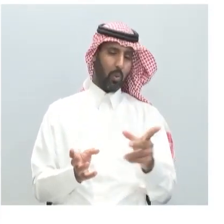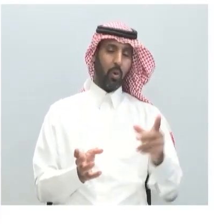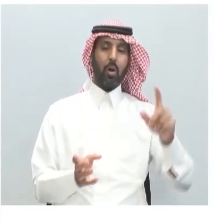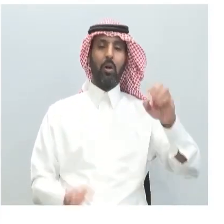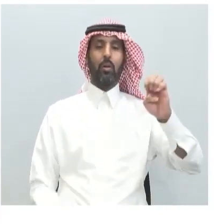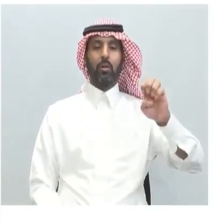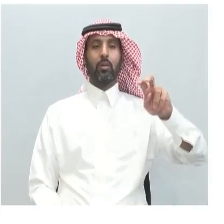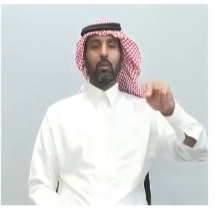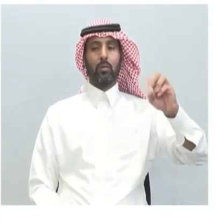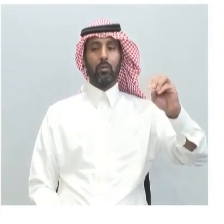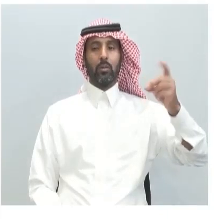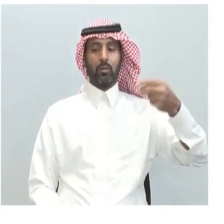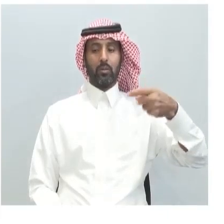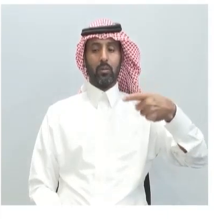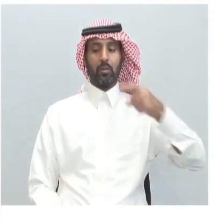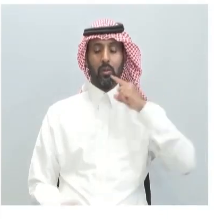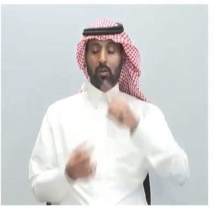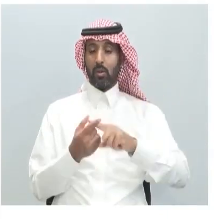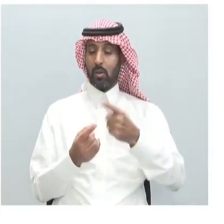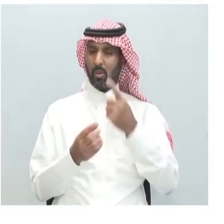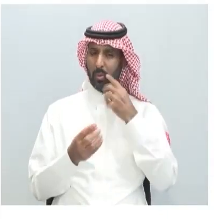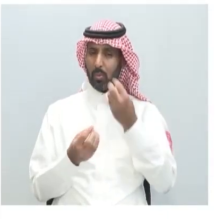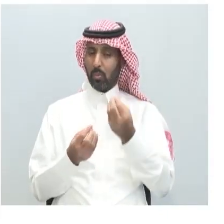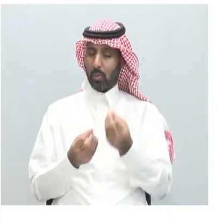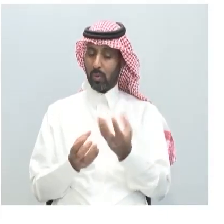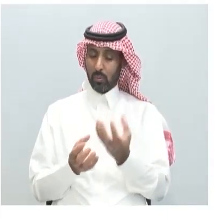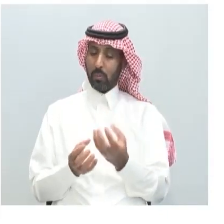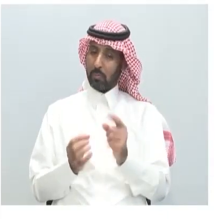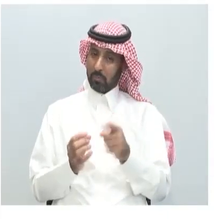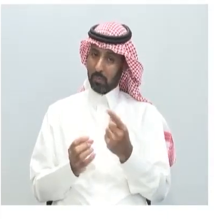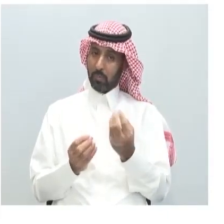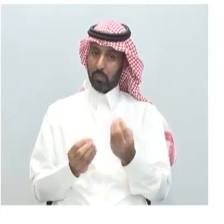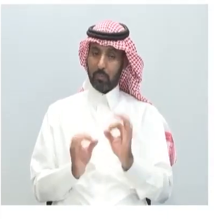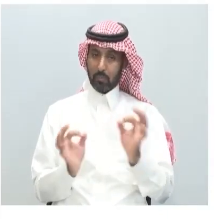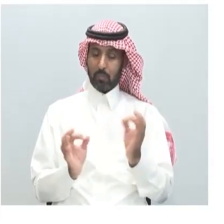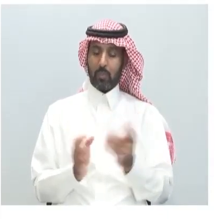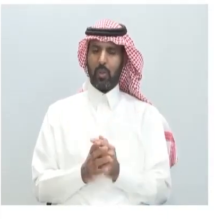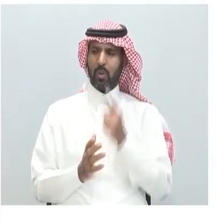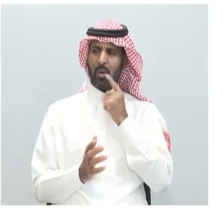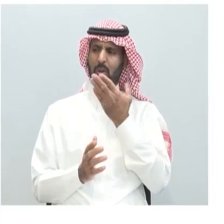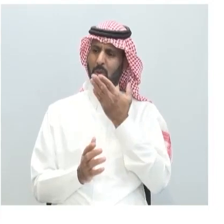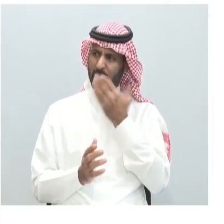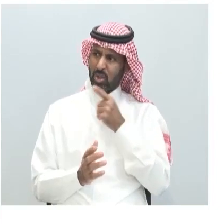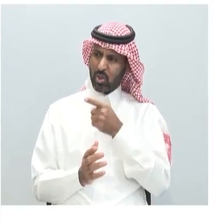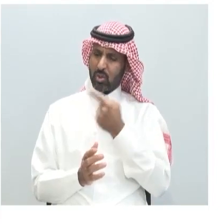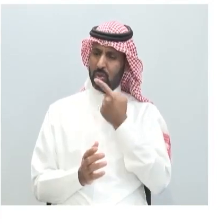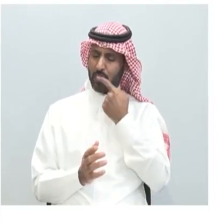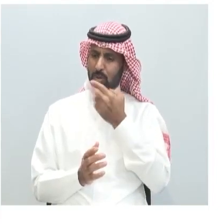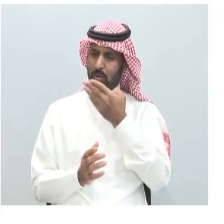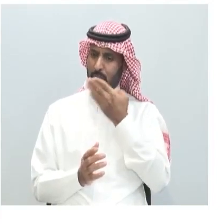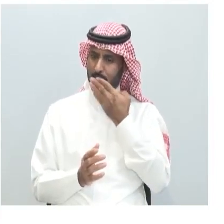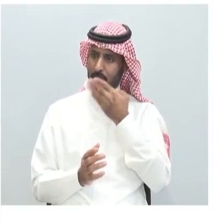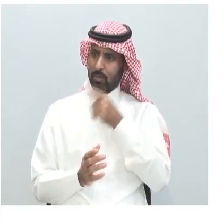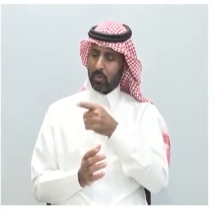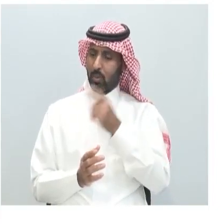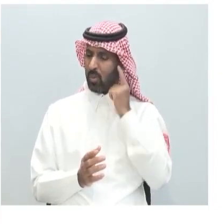correct place. For example here, shh, you're noisy. Again, shh, so